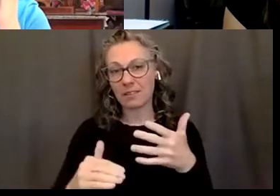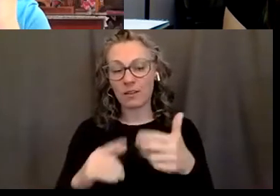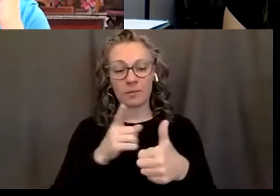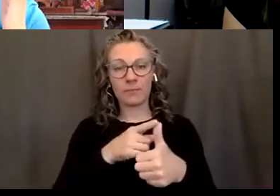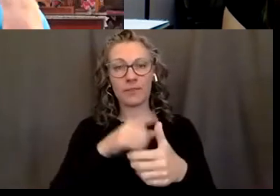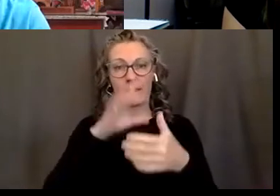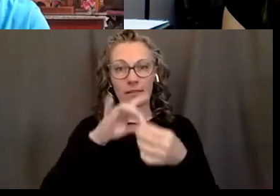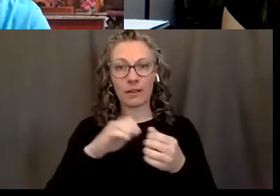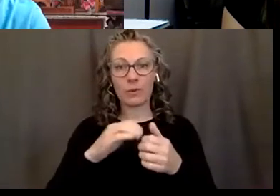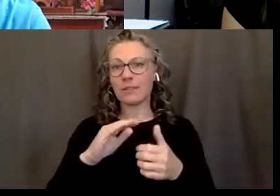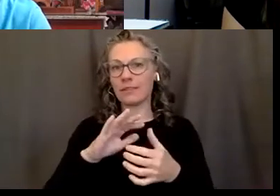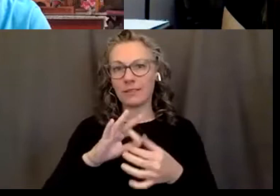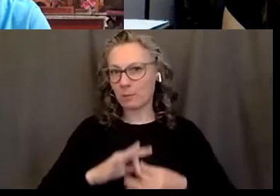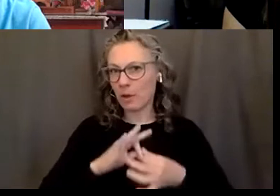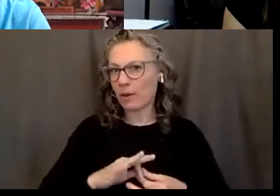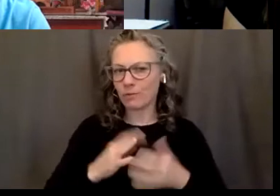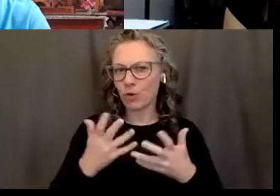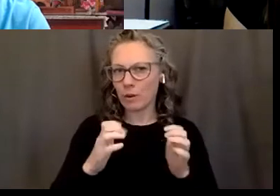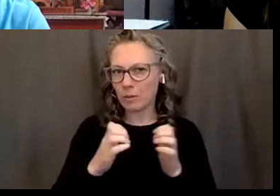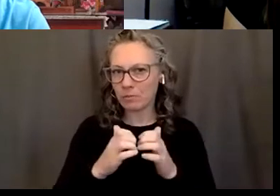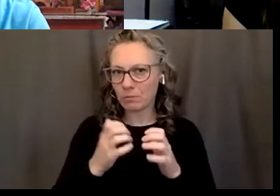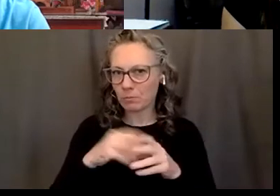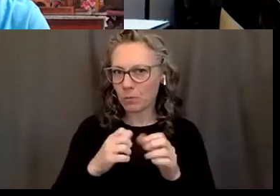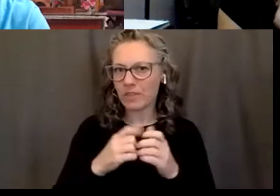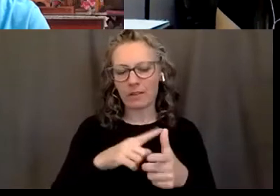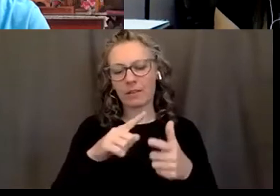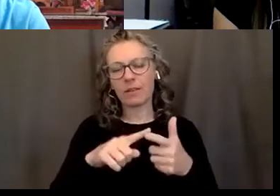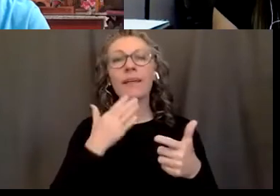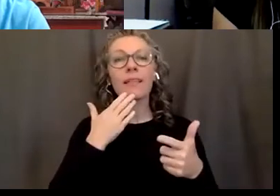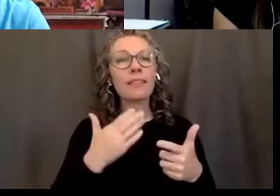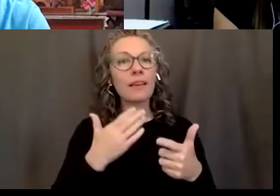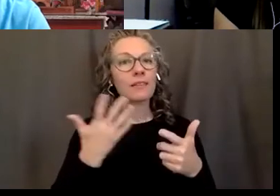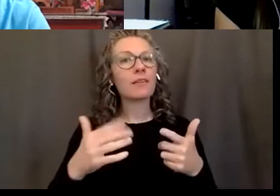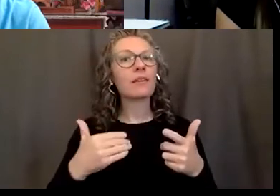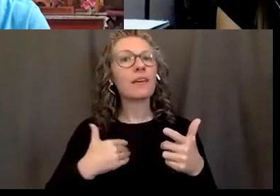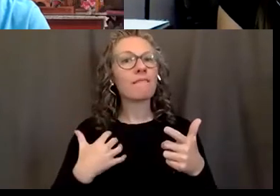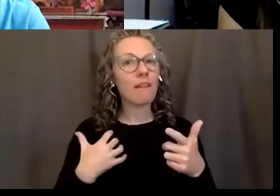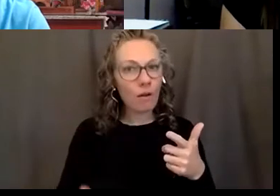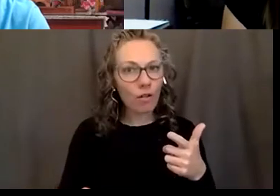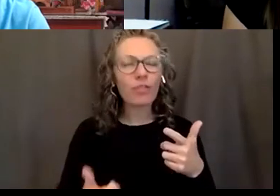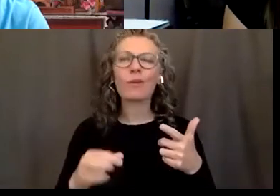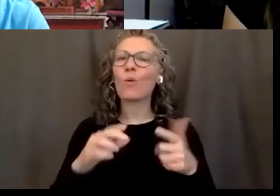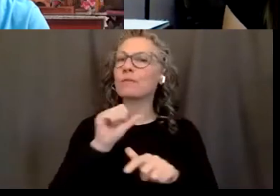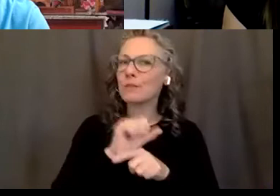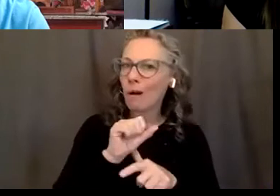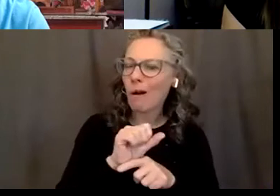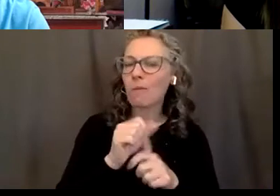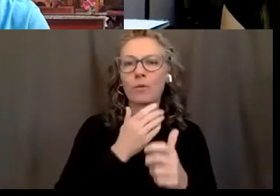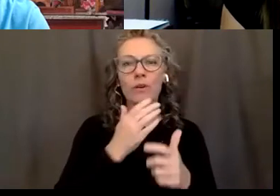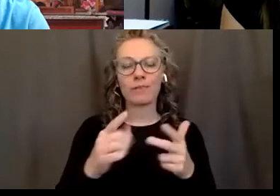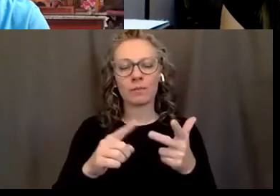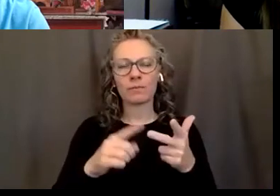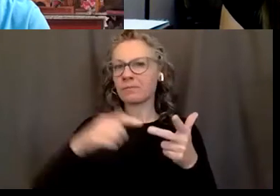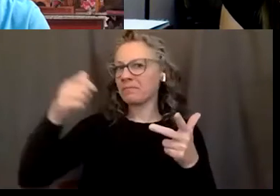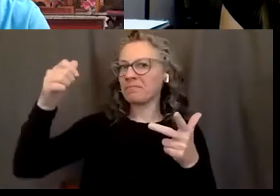then you're a part of spirit. And you're saying, I give thanks that I have this health or I have this job. I deny